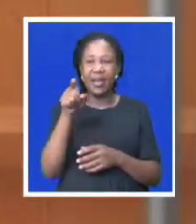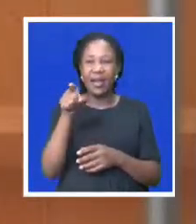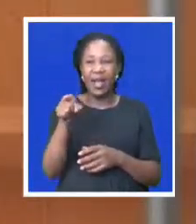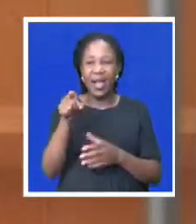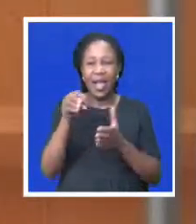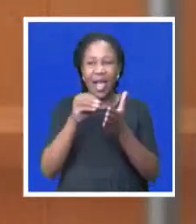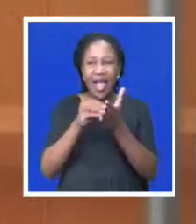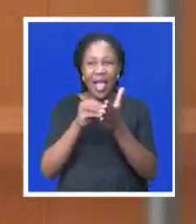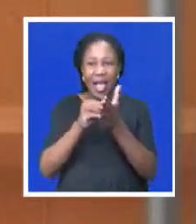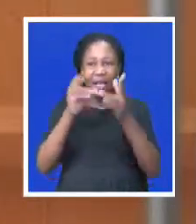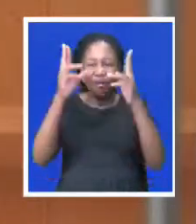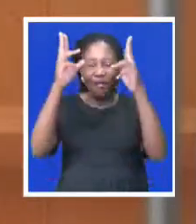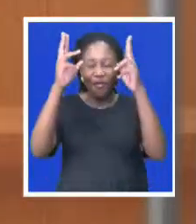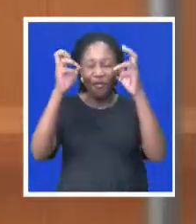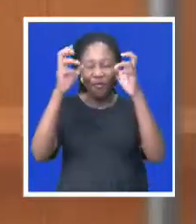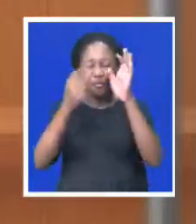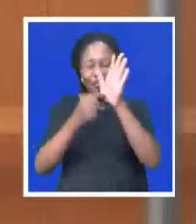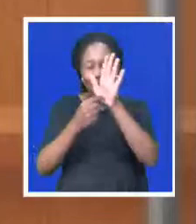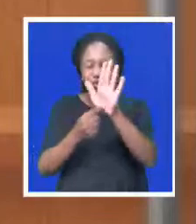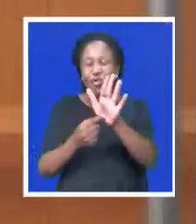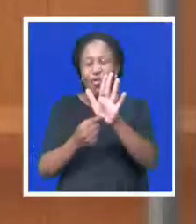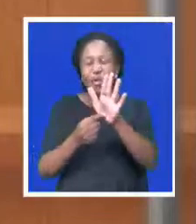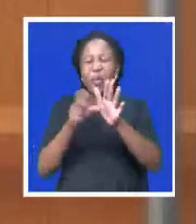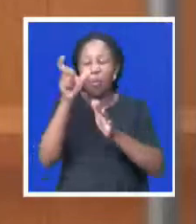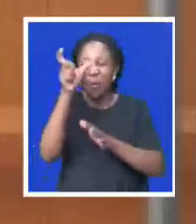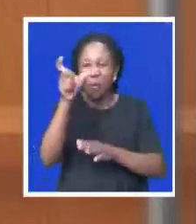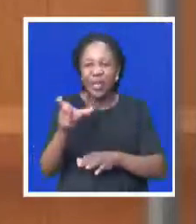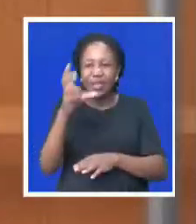is speaking. You open and close them.